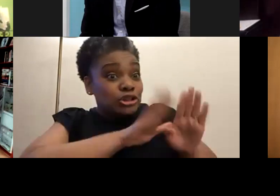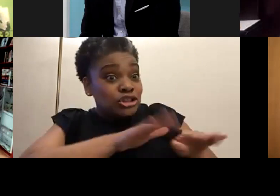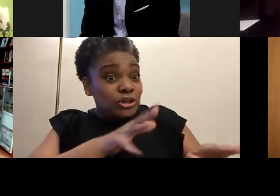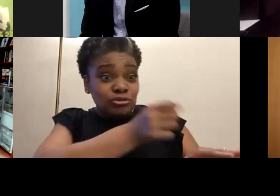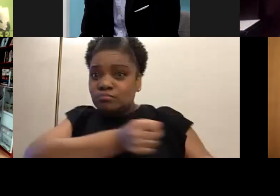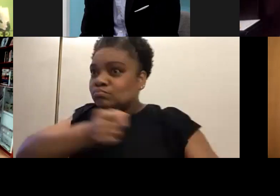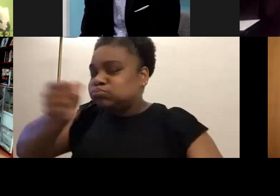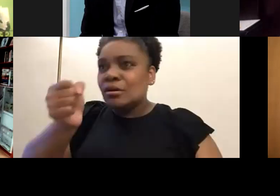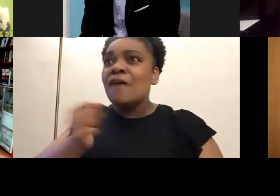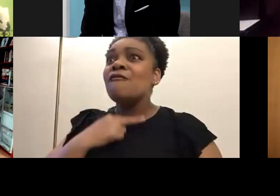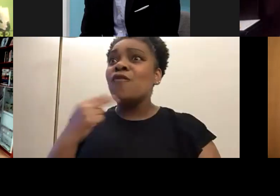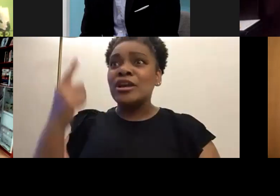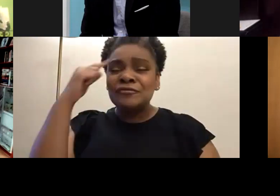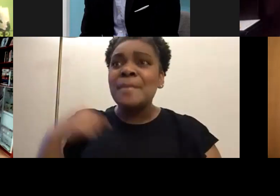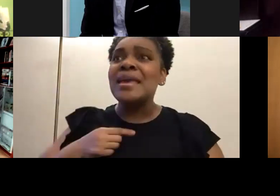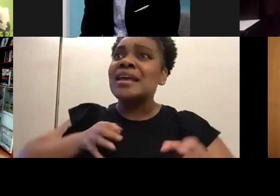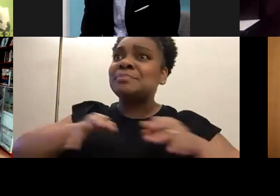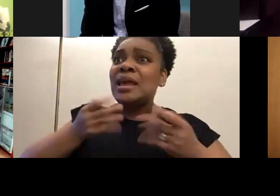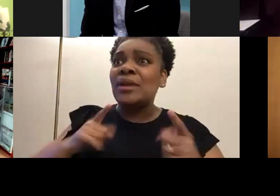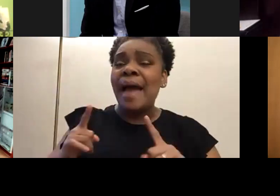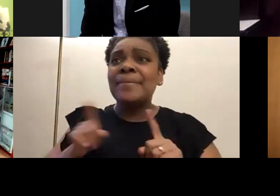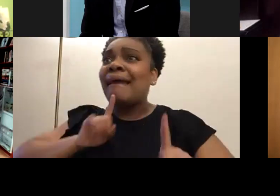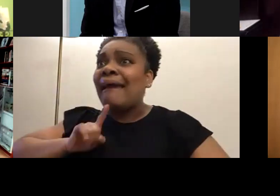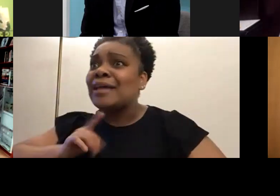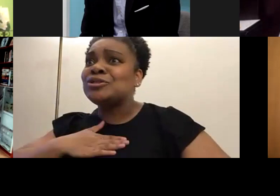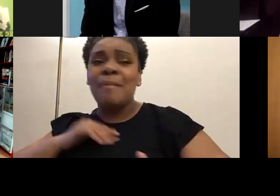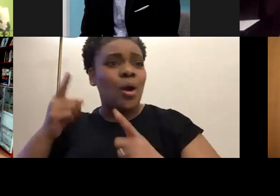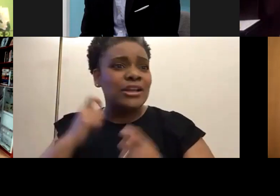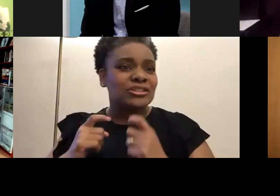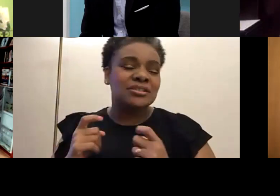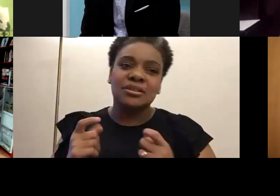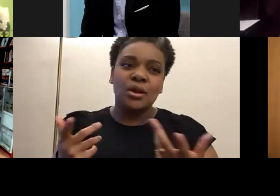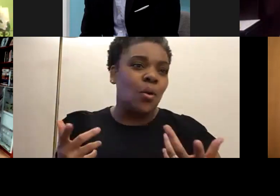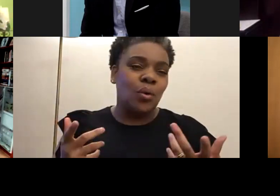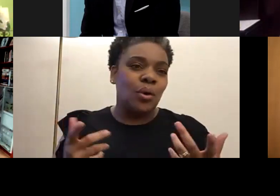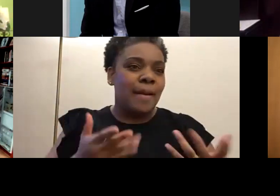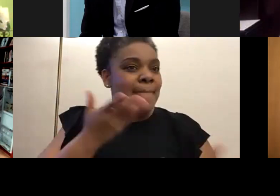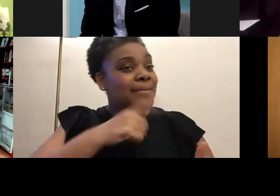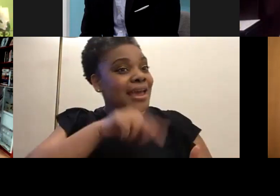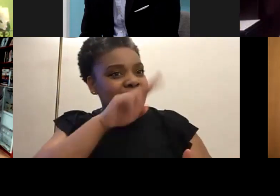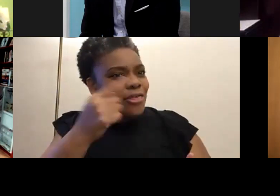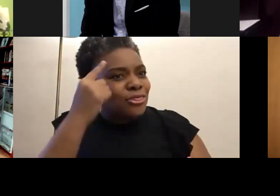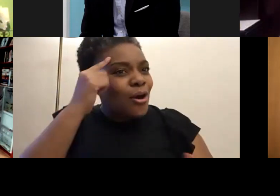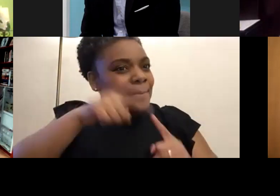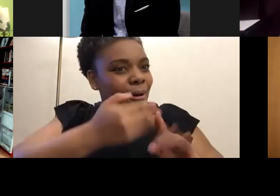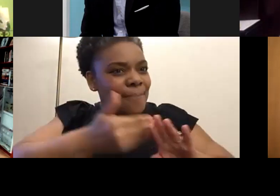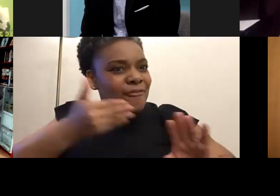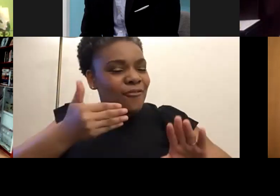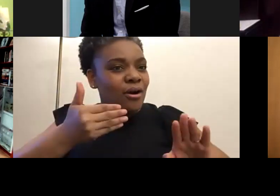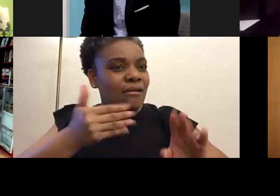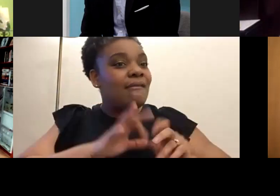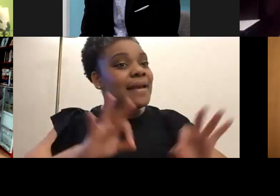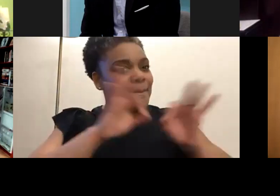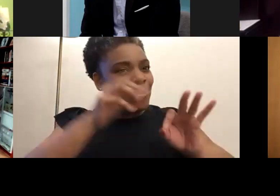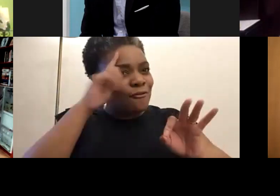heard, or they don't have the ability to answer questions that they've never thought about before. So I think it's important for all age